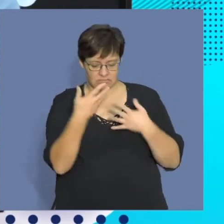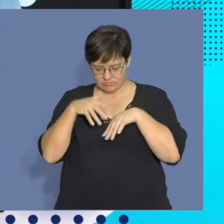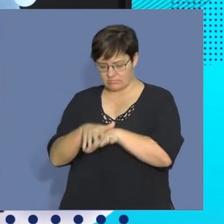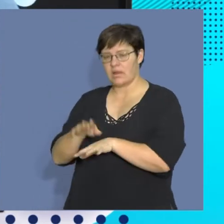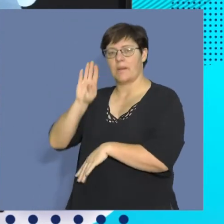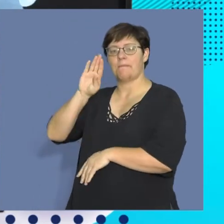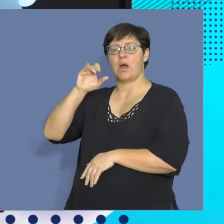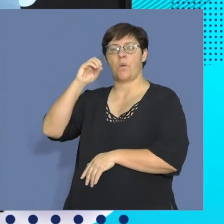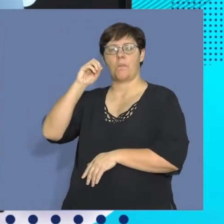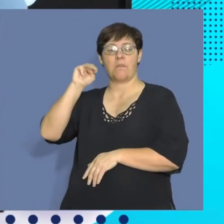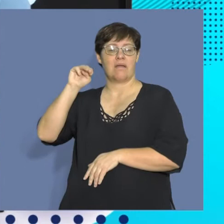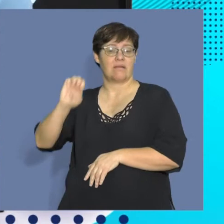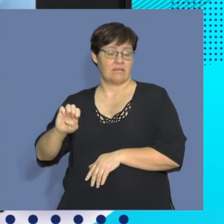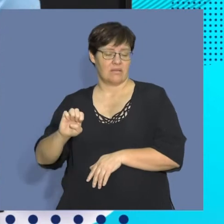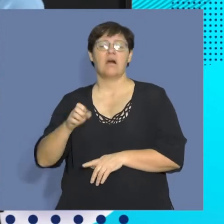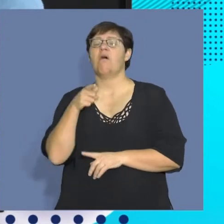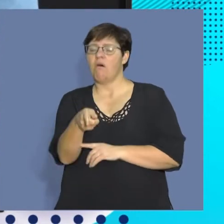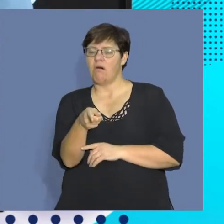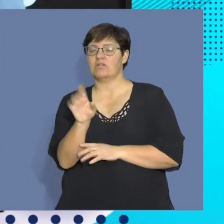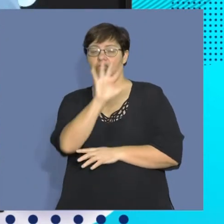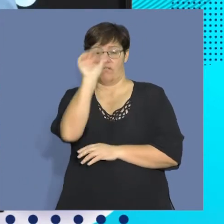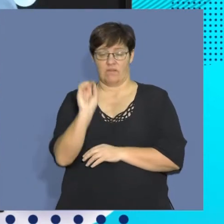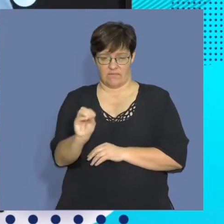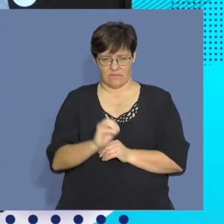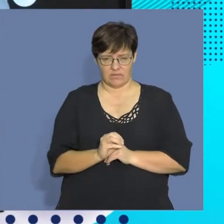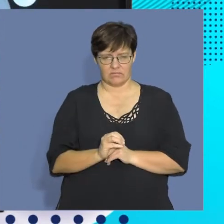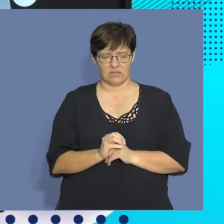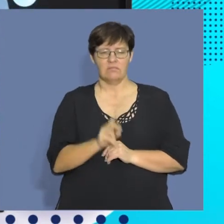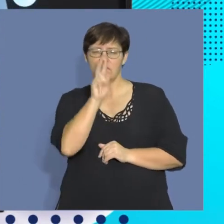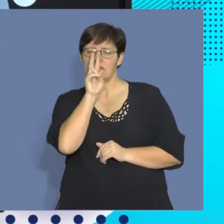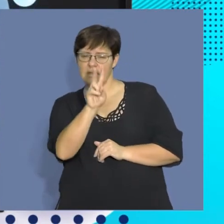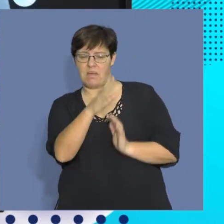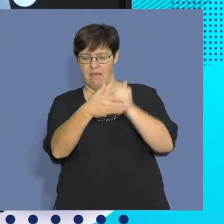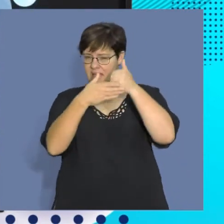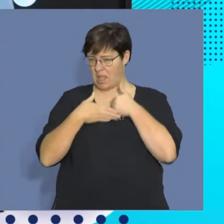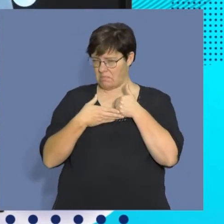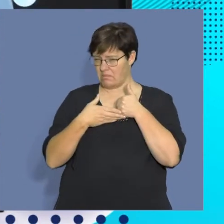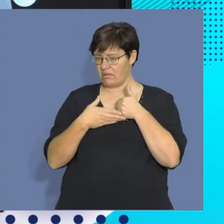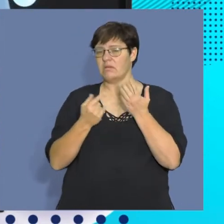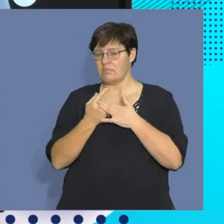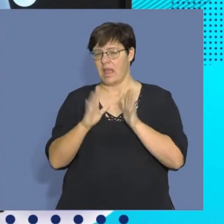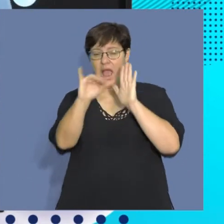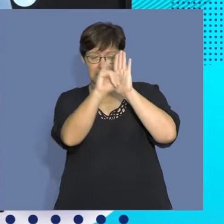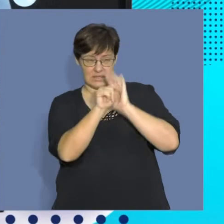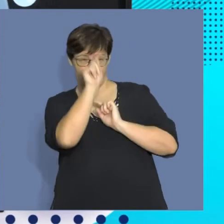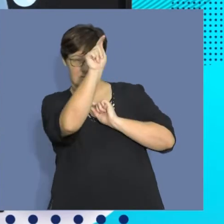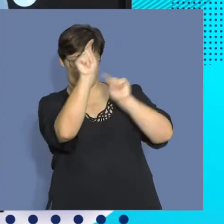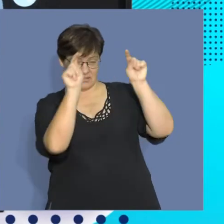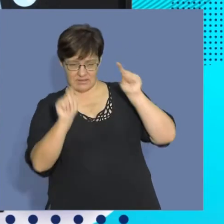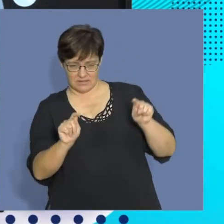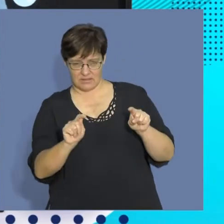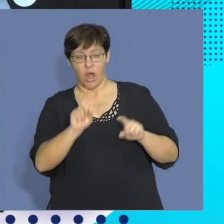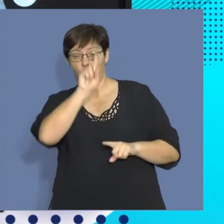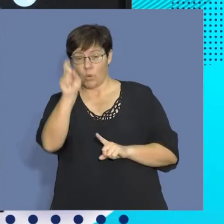in South Africa. So I've got a question on the various biomes. Let's see if you're able to assist me to be able to identify the biomes and